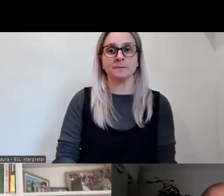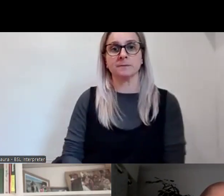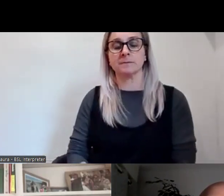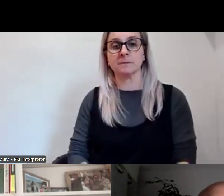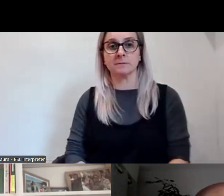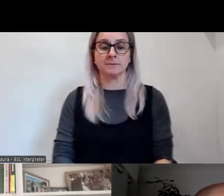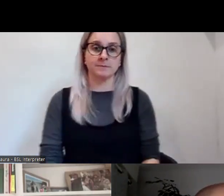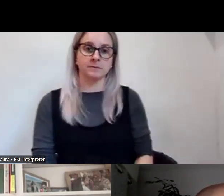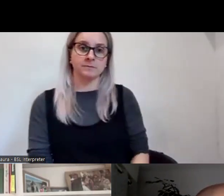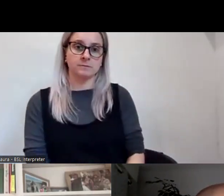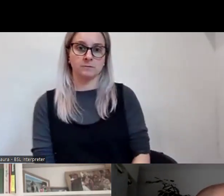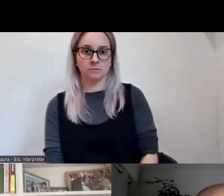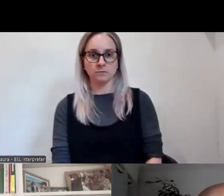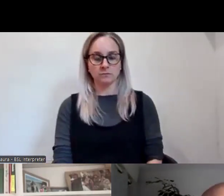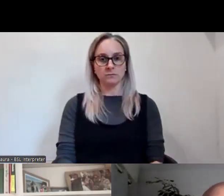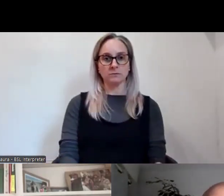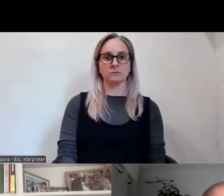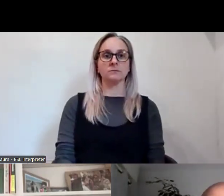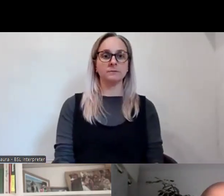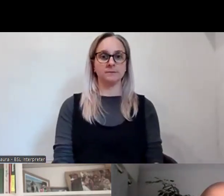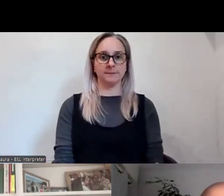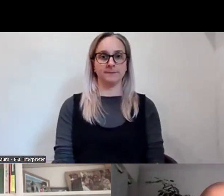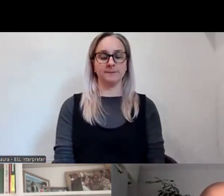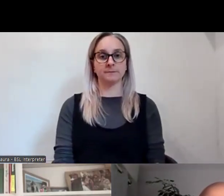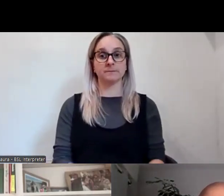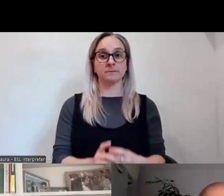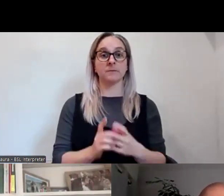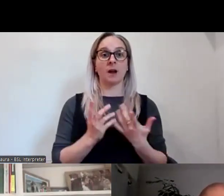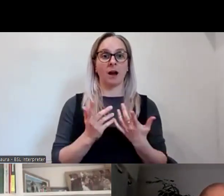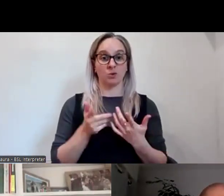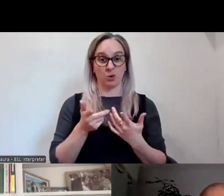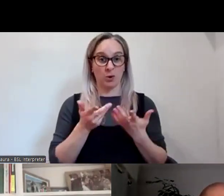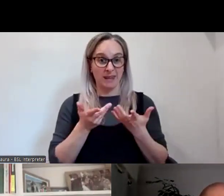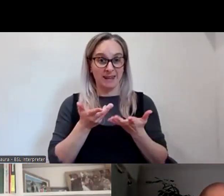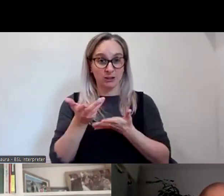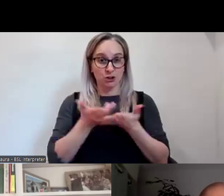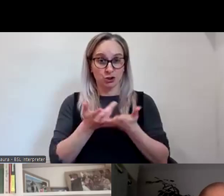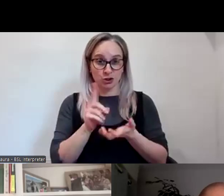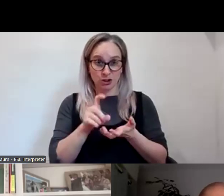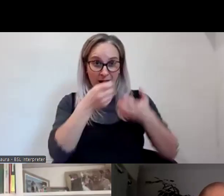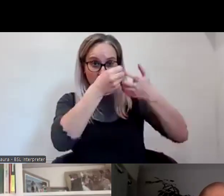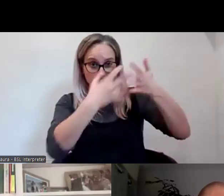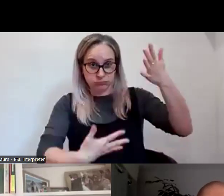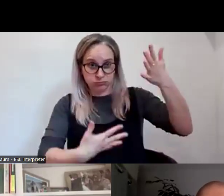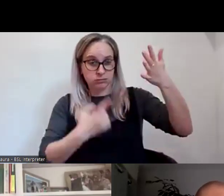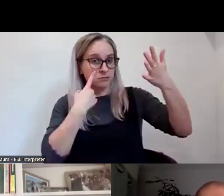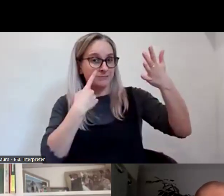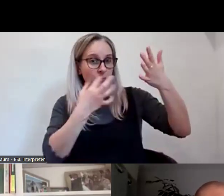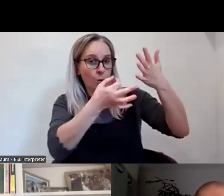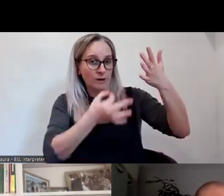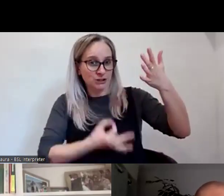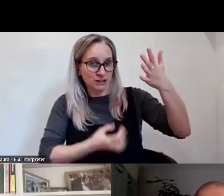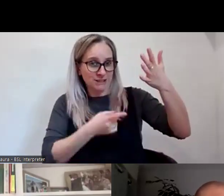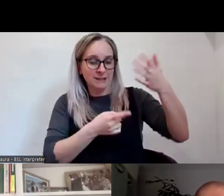control. Okay, I'm going to move to questions in the chat because I'm really mindful of time.